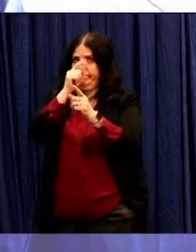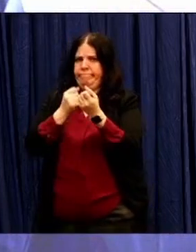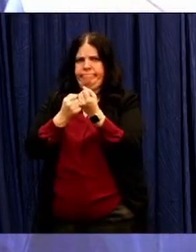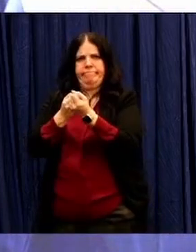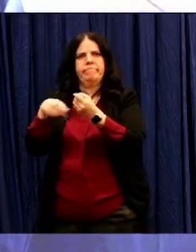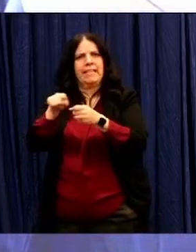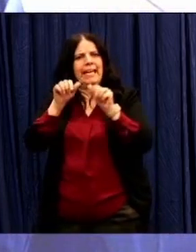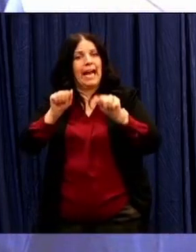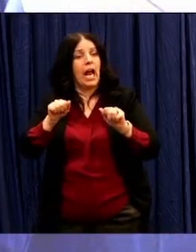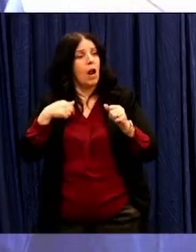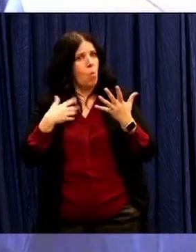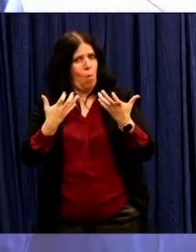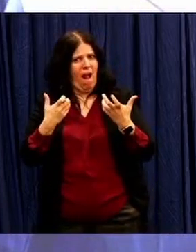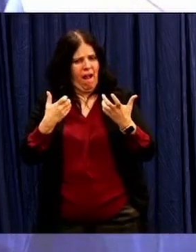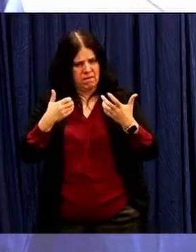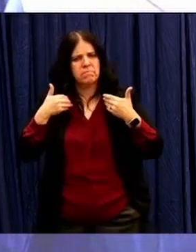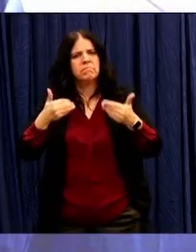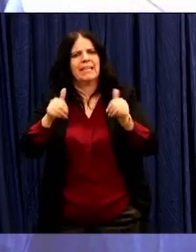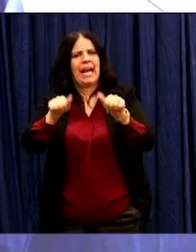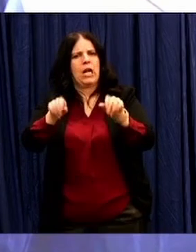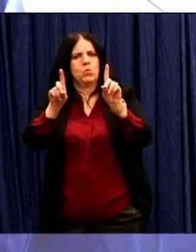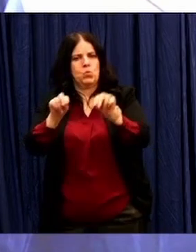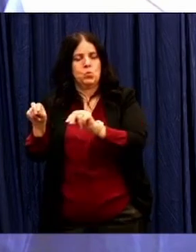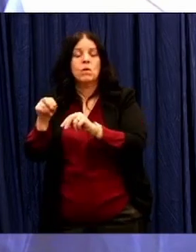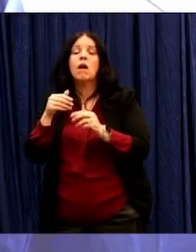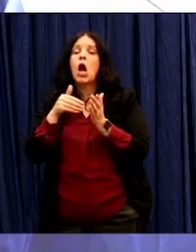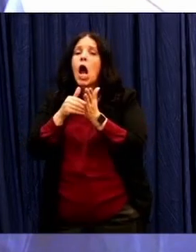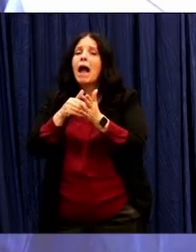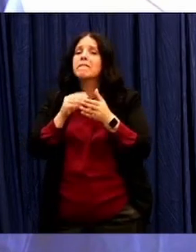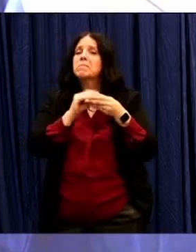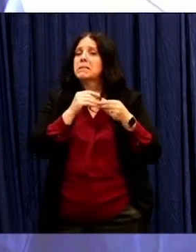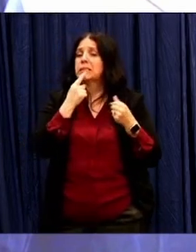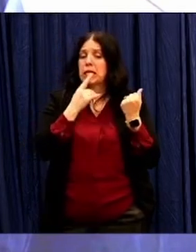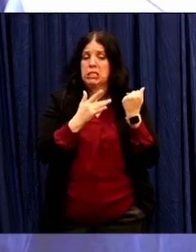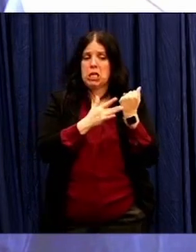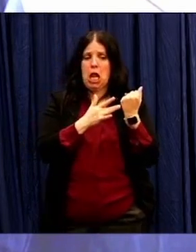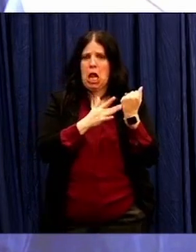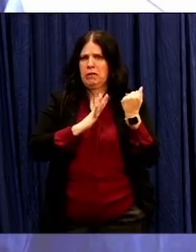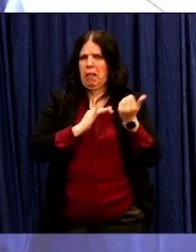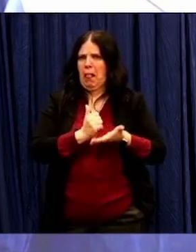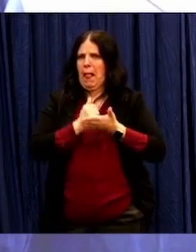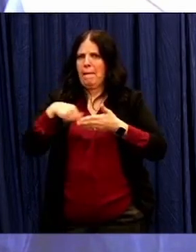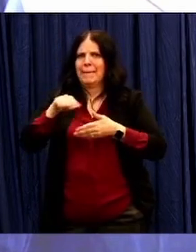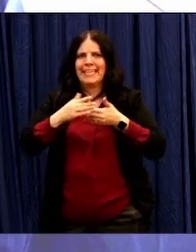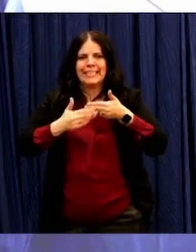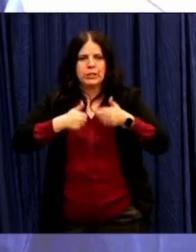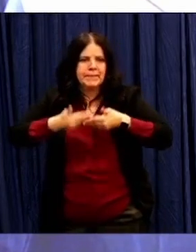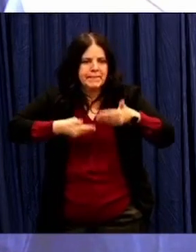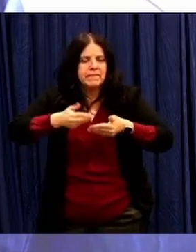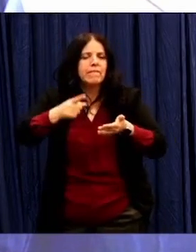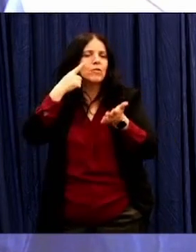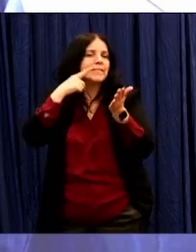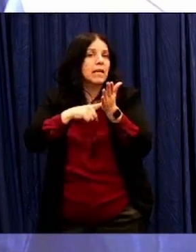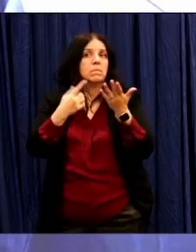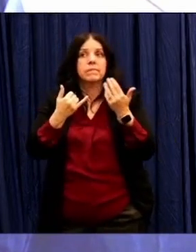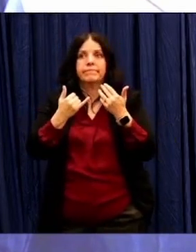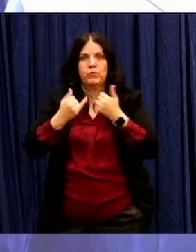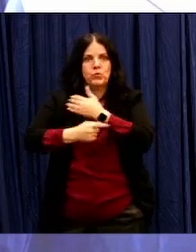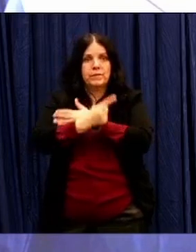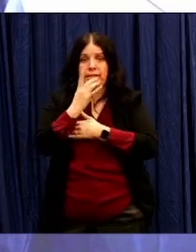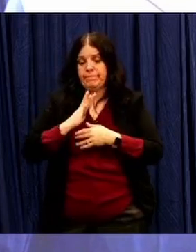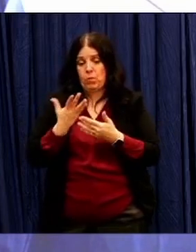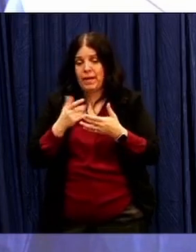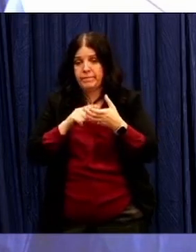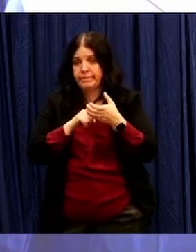had said that technology often makes things easier for many people. So think of your cell phone